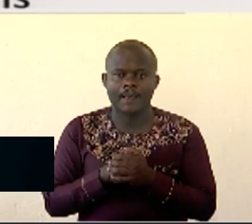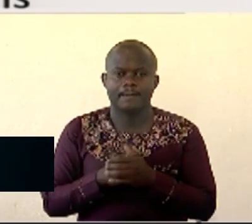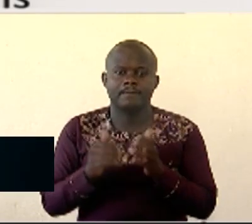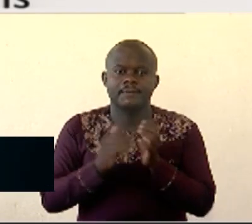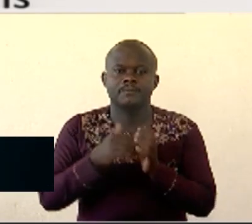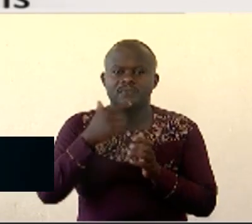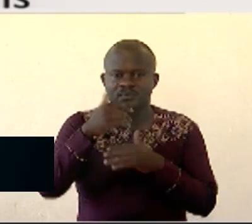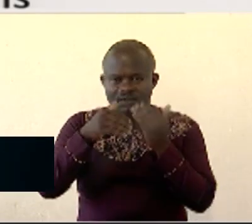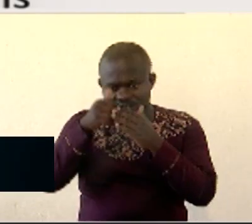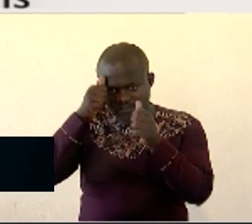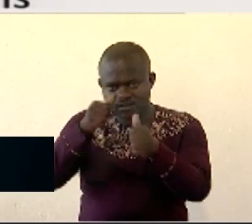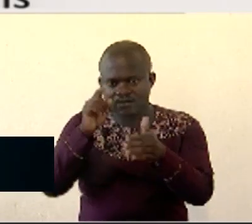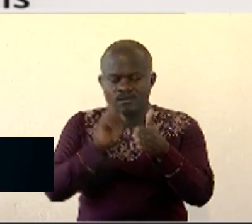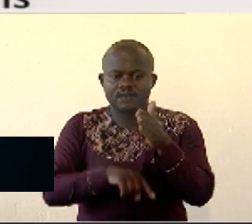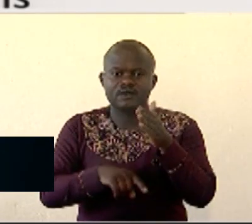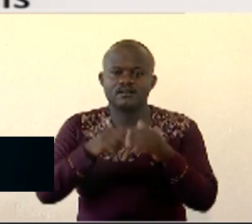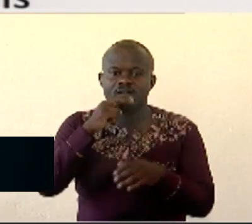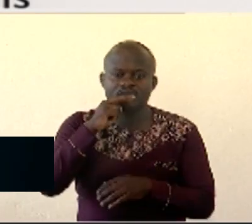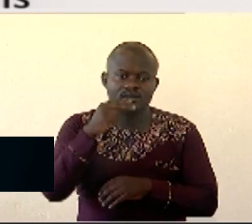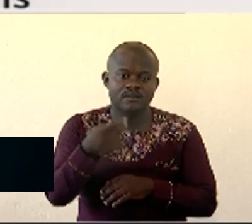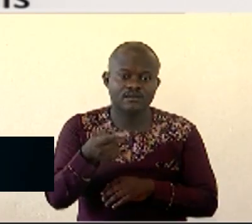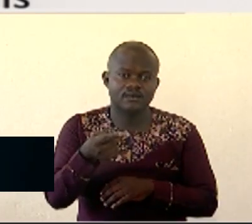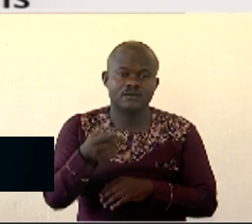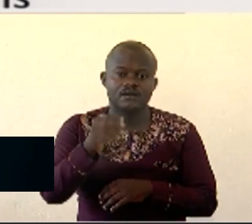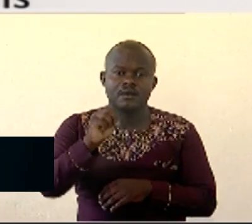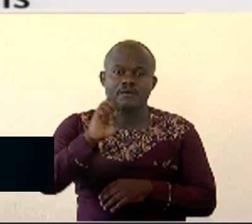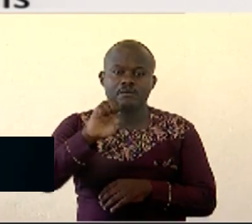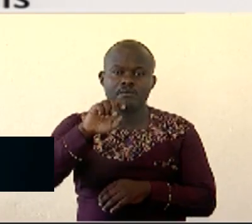is followed by a spongy mesophyll